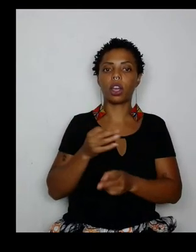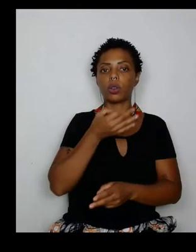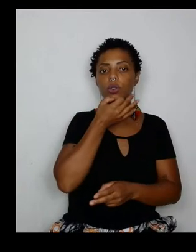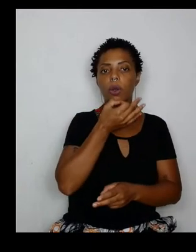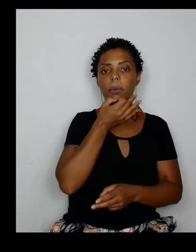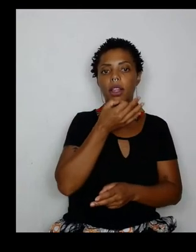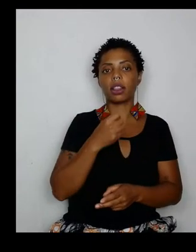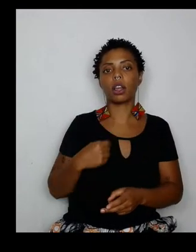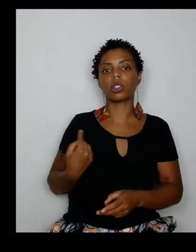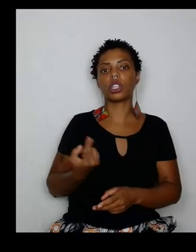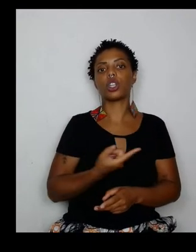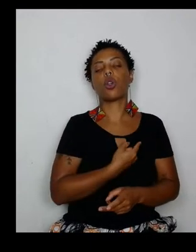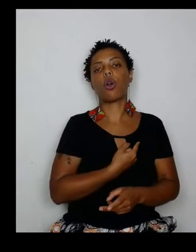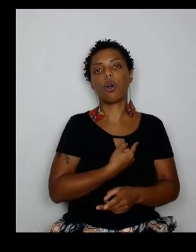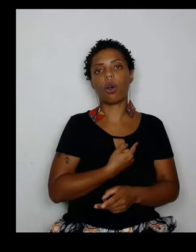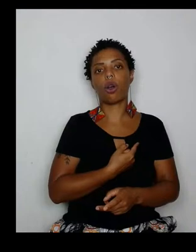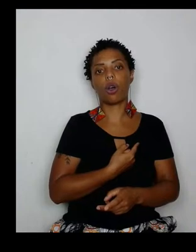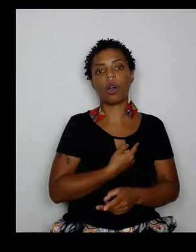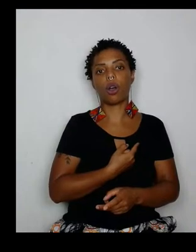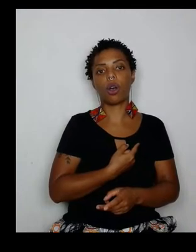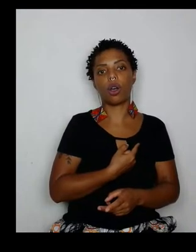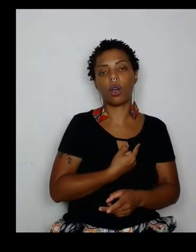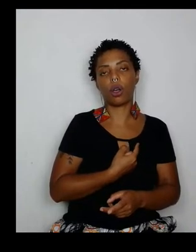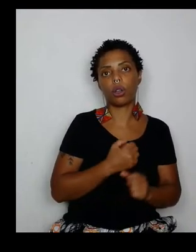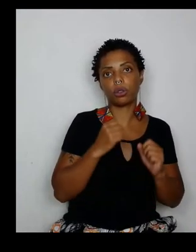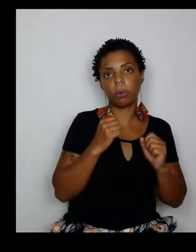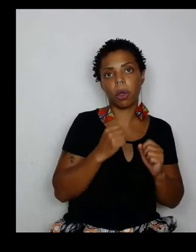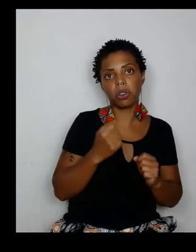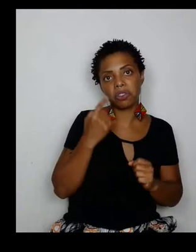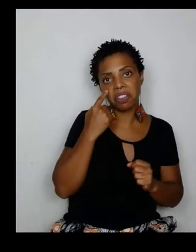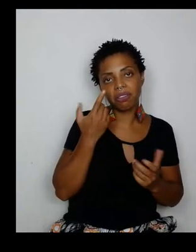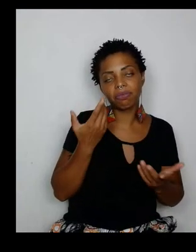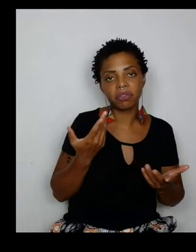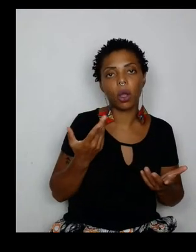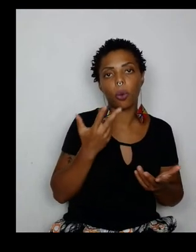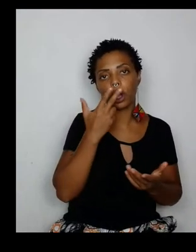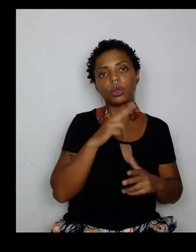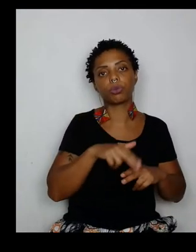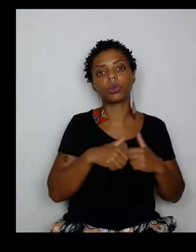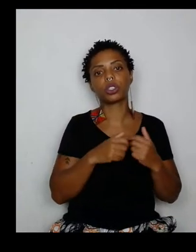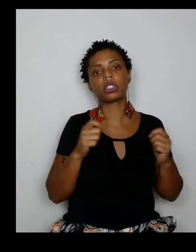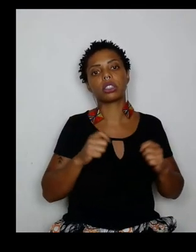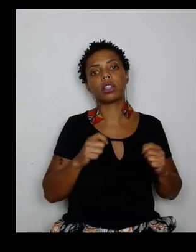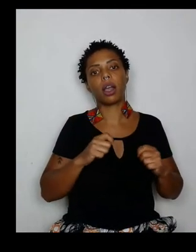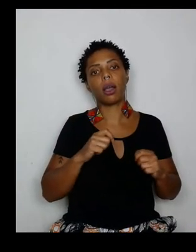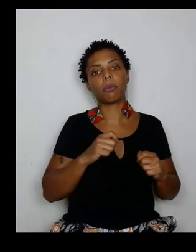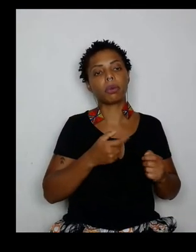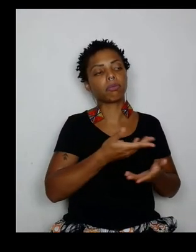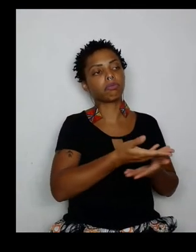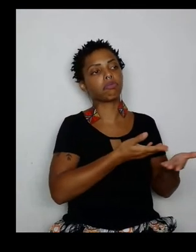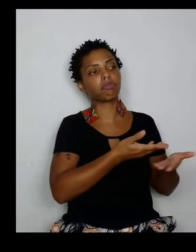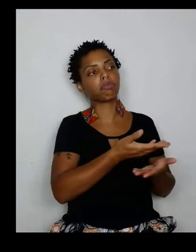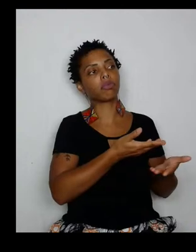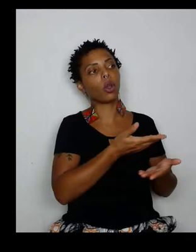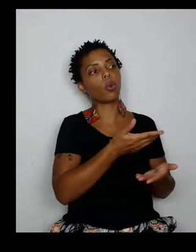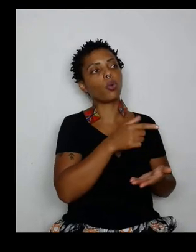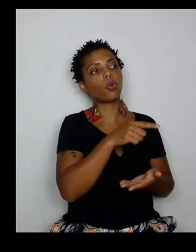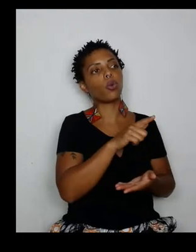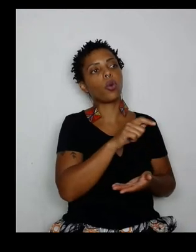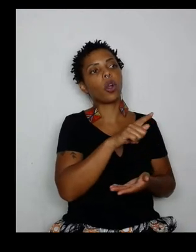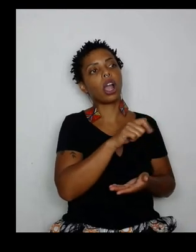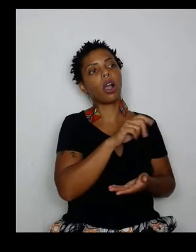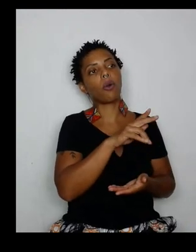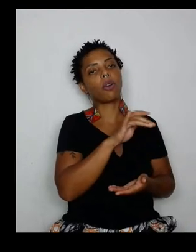gogan uh in a different kind of way i could see something in godan so martinique was for me a very interesting